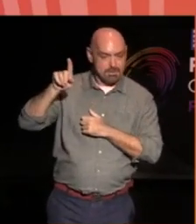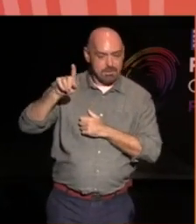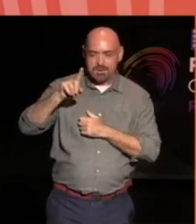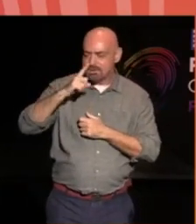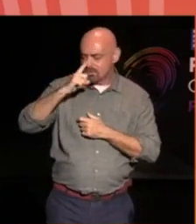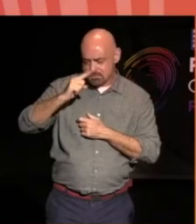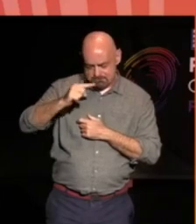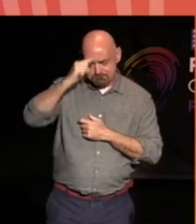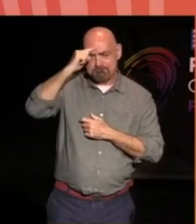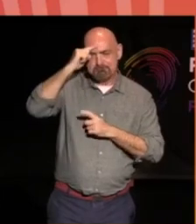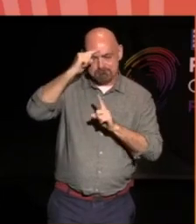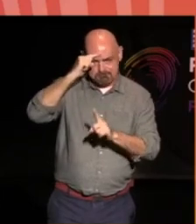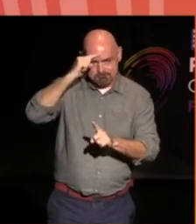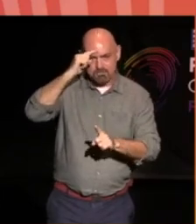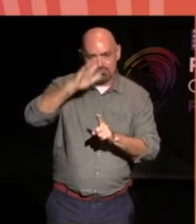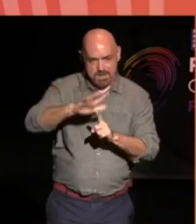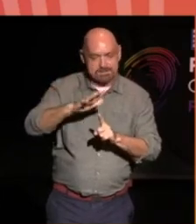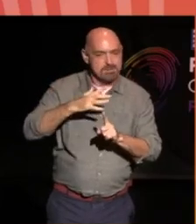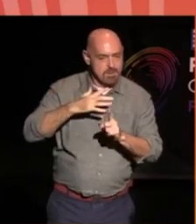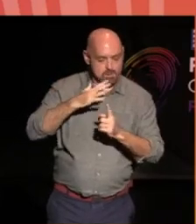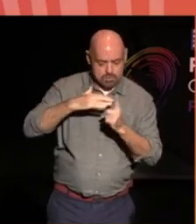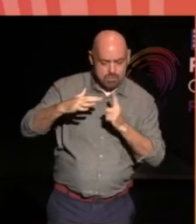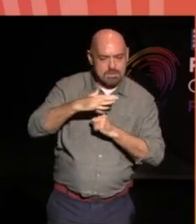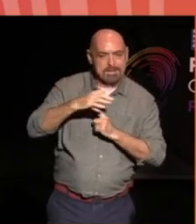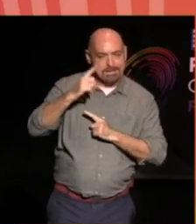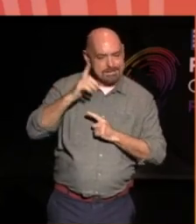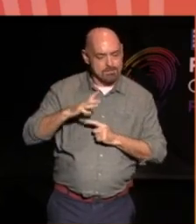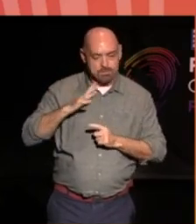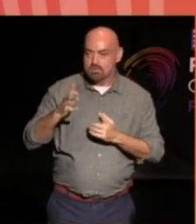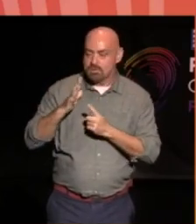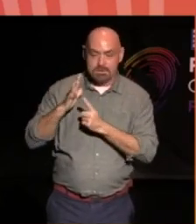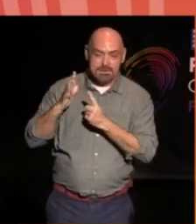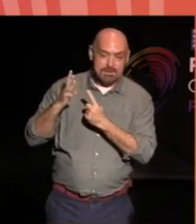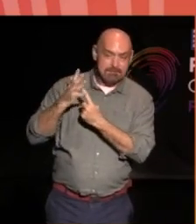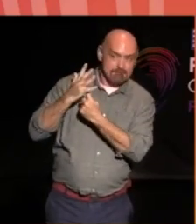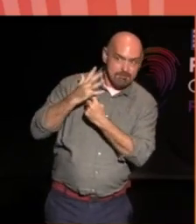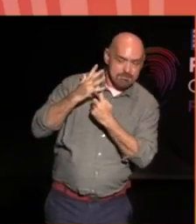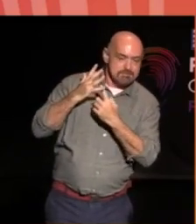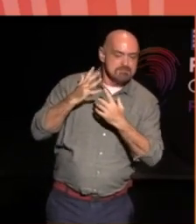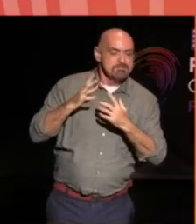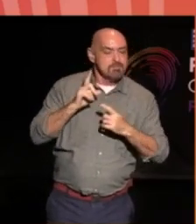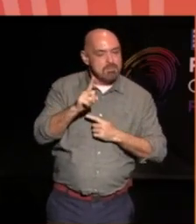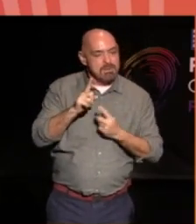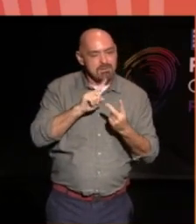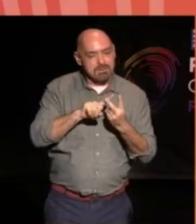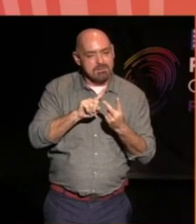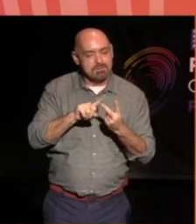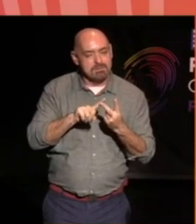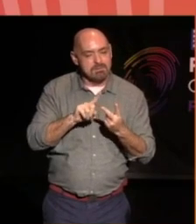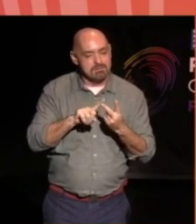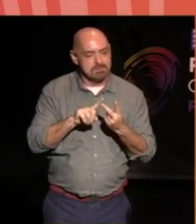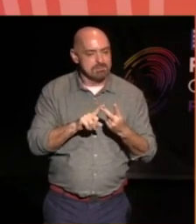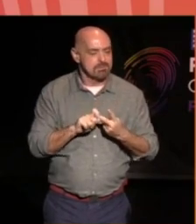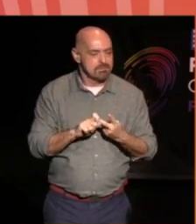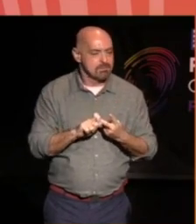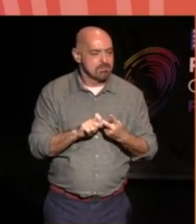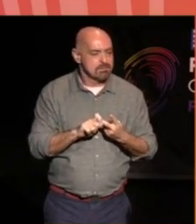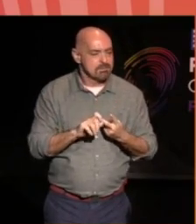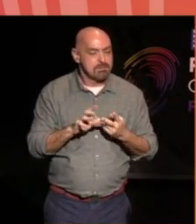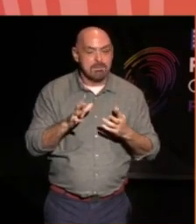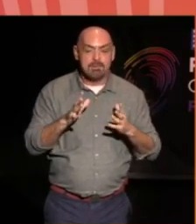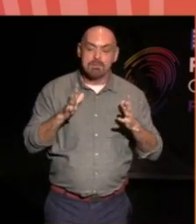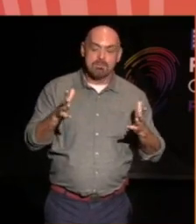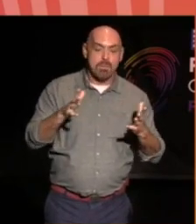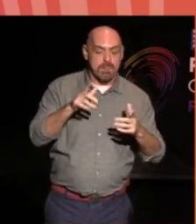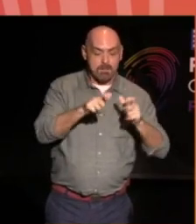entrench that behaviour kind of within society, almost by force in a sense. But then the other side of it is really seeing it in popular